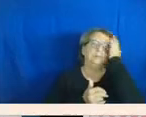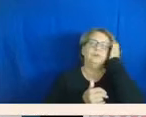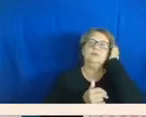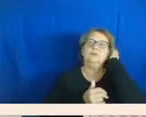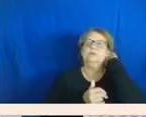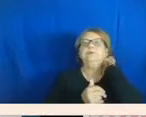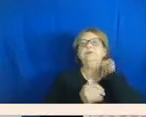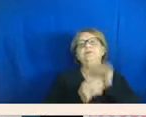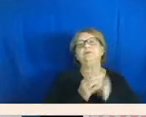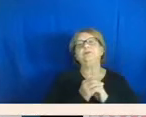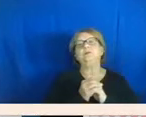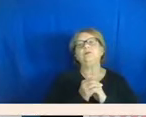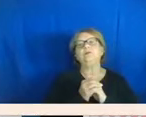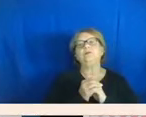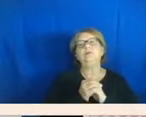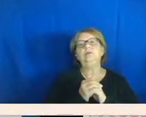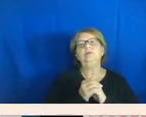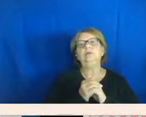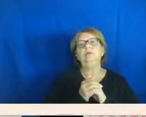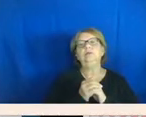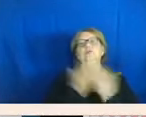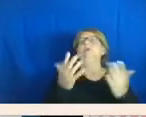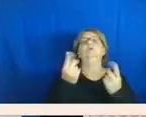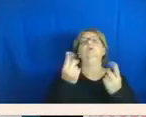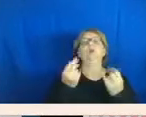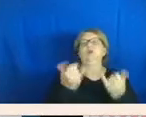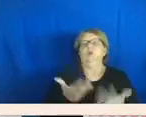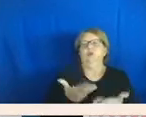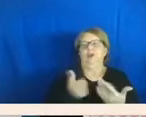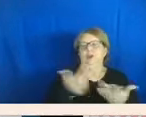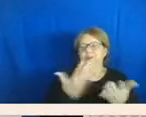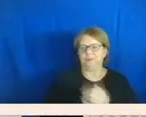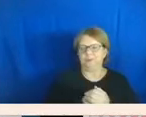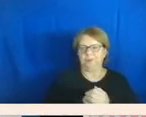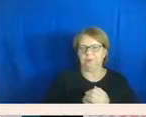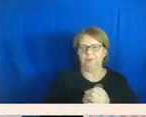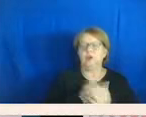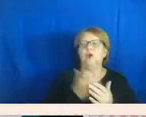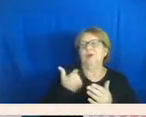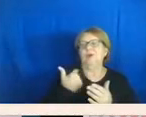So what do we do here? We talked a little bit earlier about